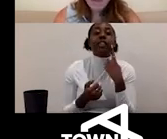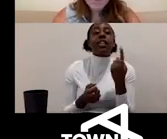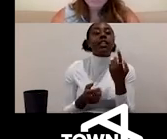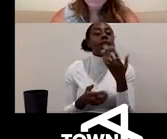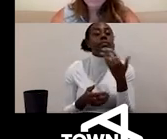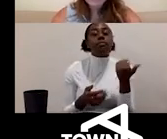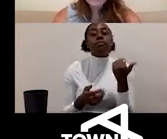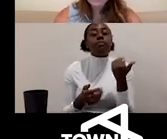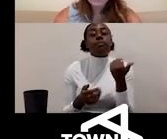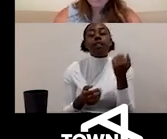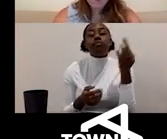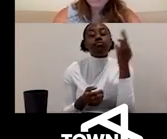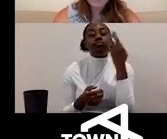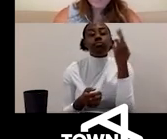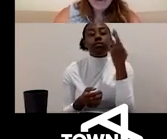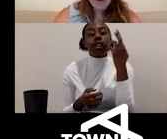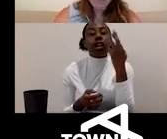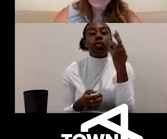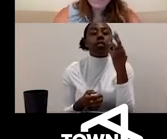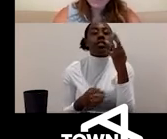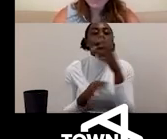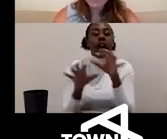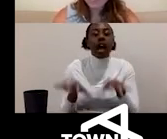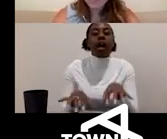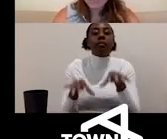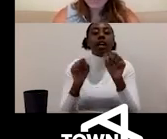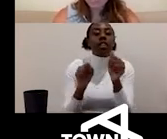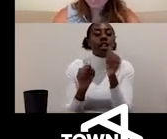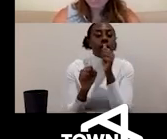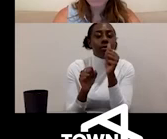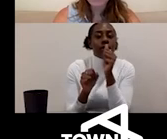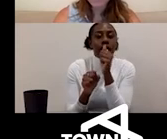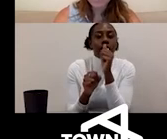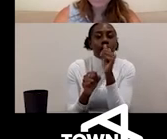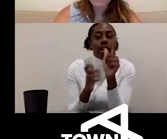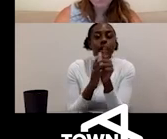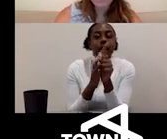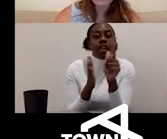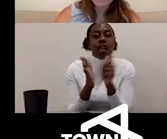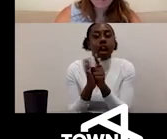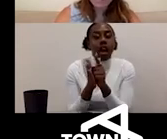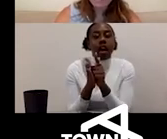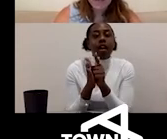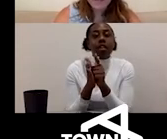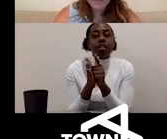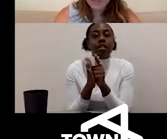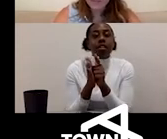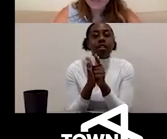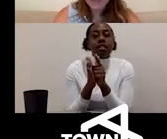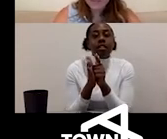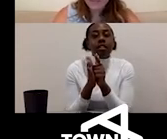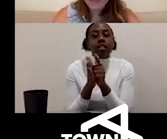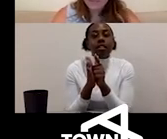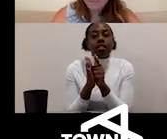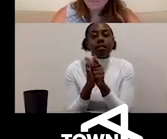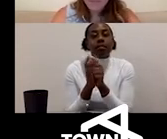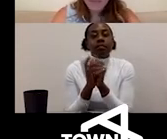was adoption of secret laws on how the intelligence community and the court were interpreting the law to conduct mass